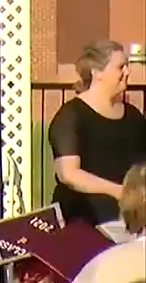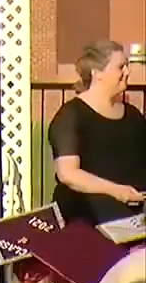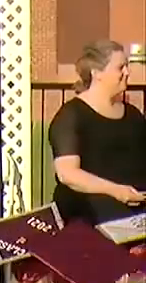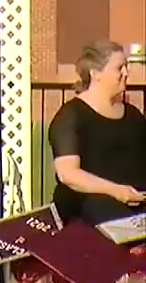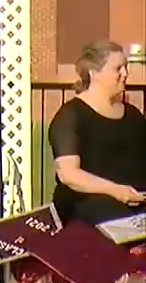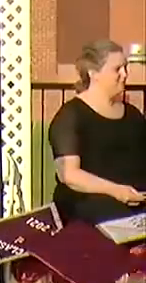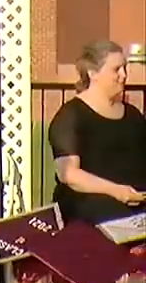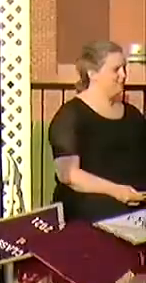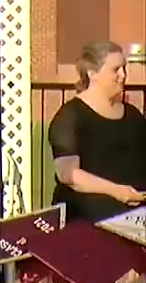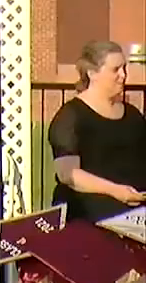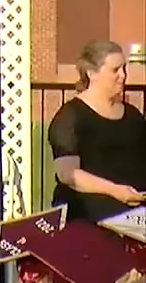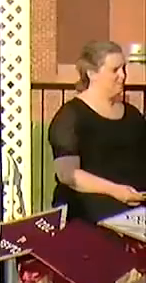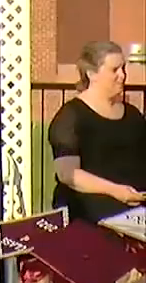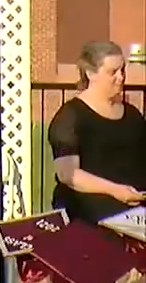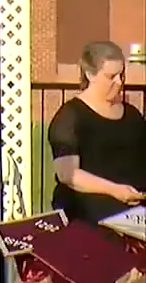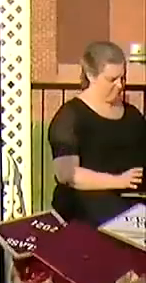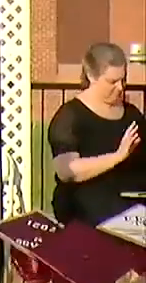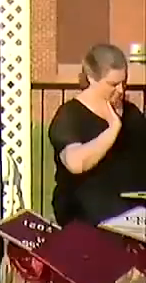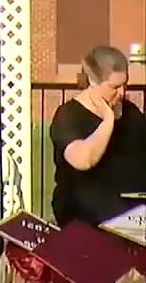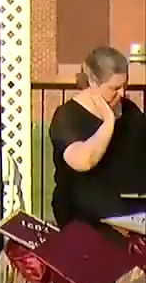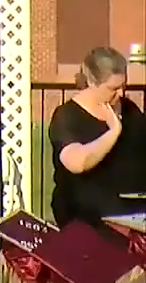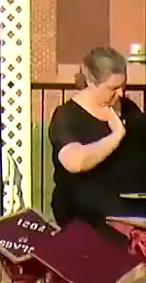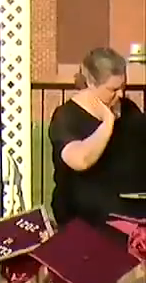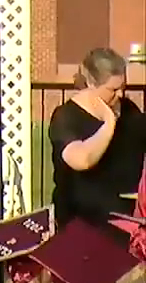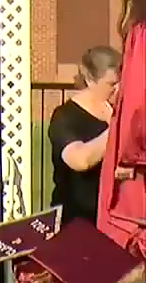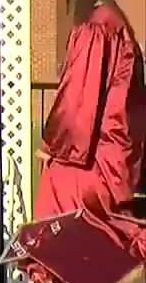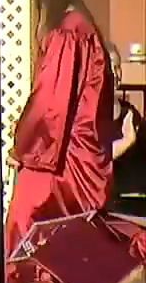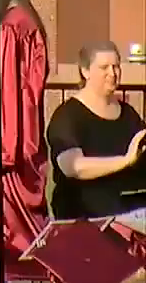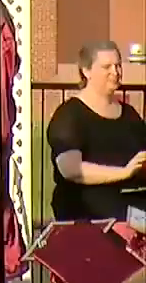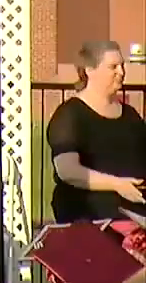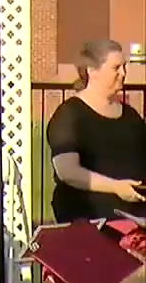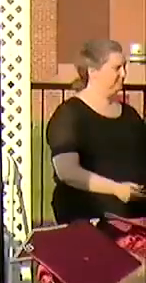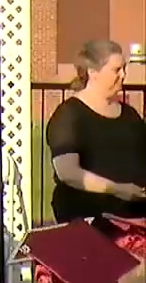Samantha Jane Ayotte Bull.